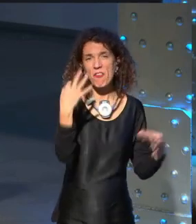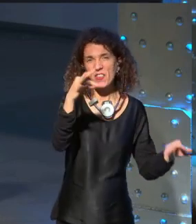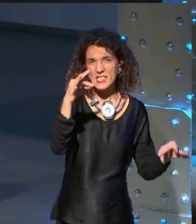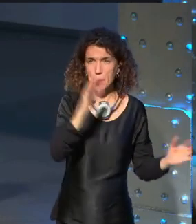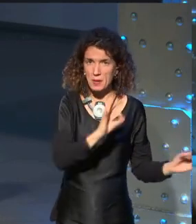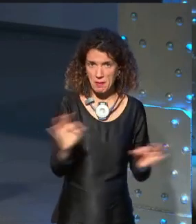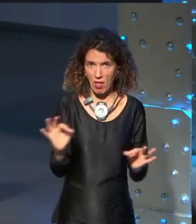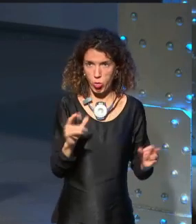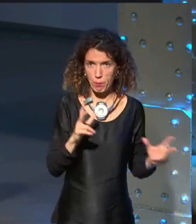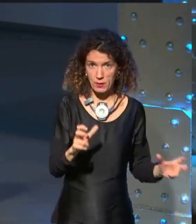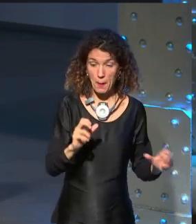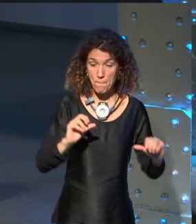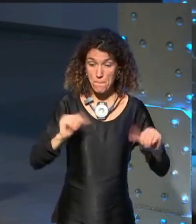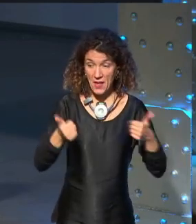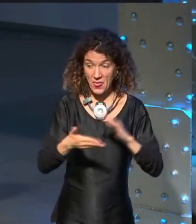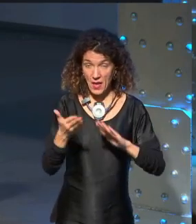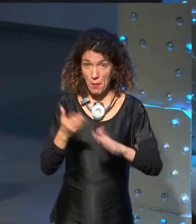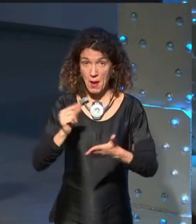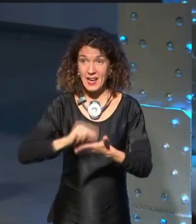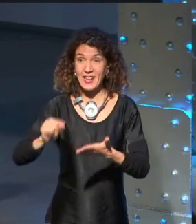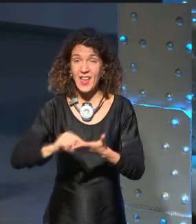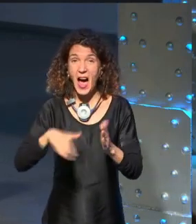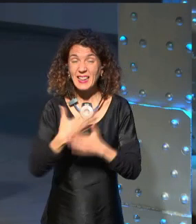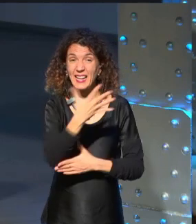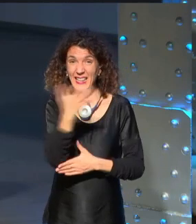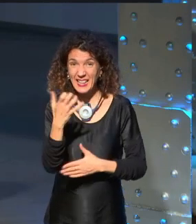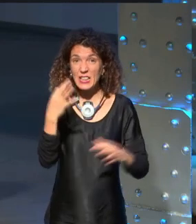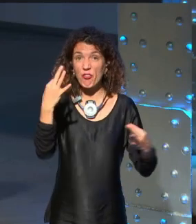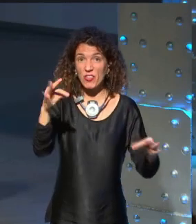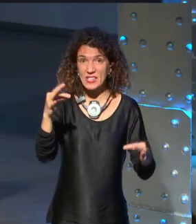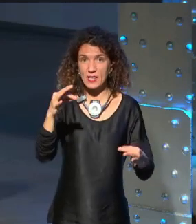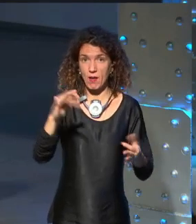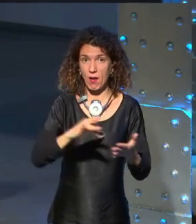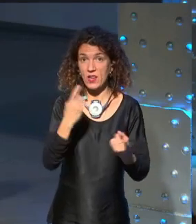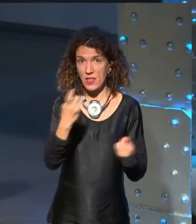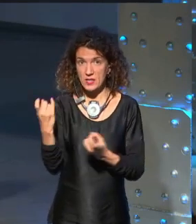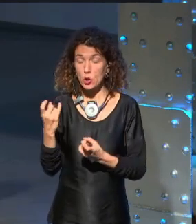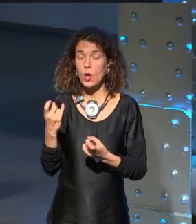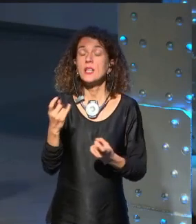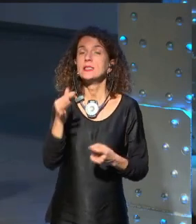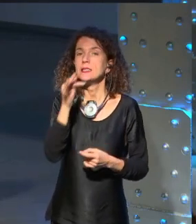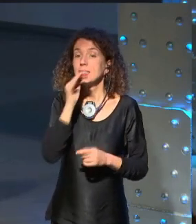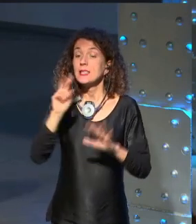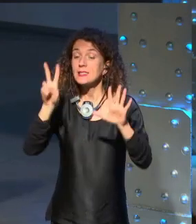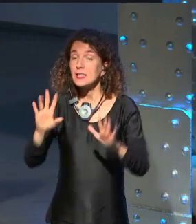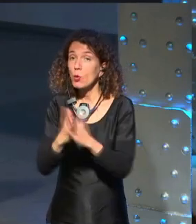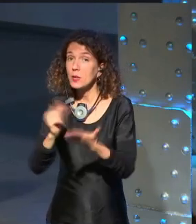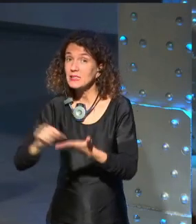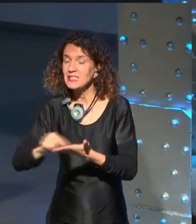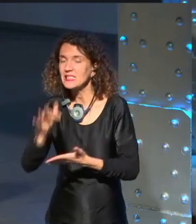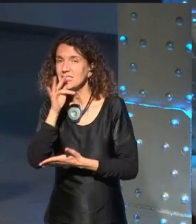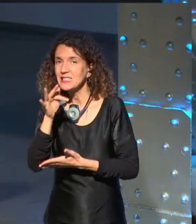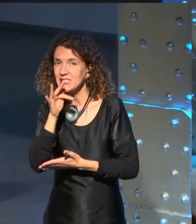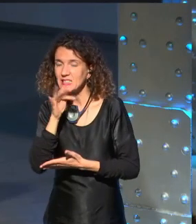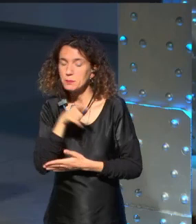it, it would get to about 500. So I don't know if I'm there yet, but I have an idea that interests